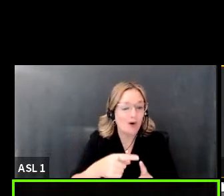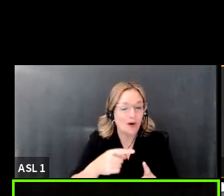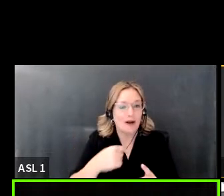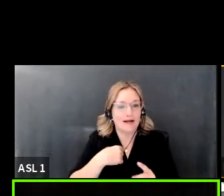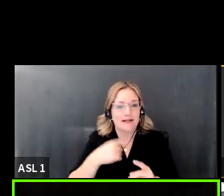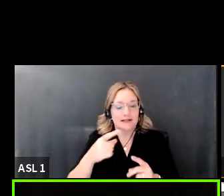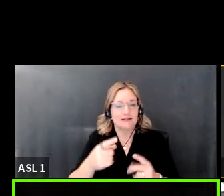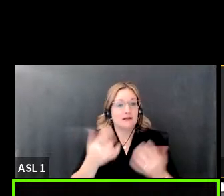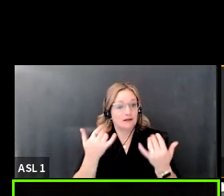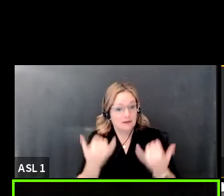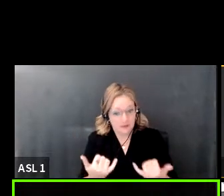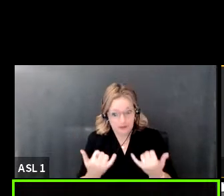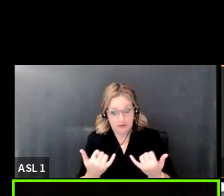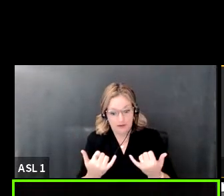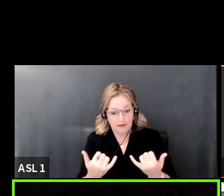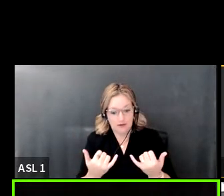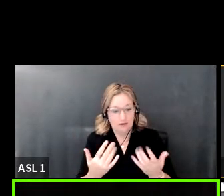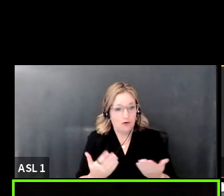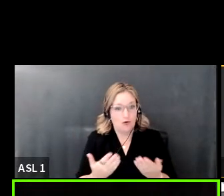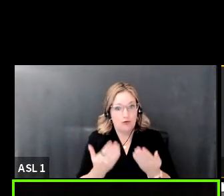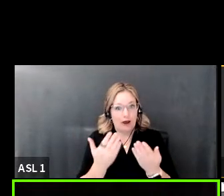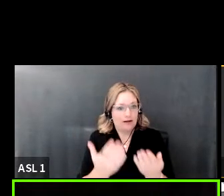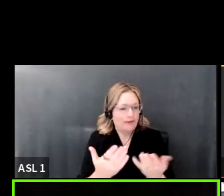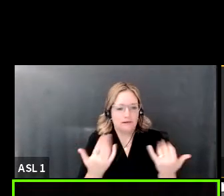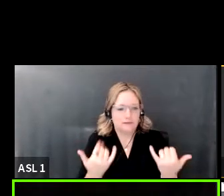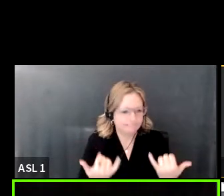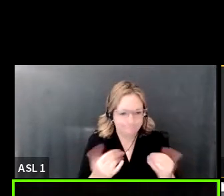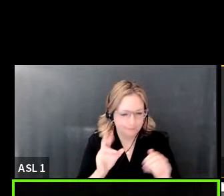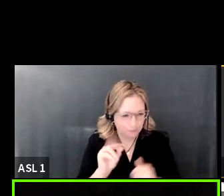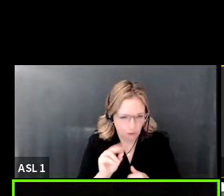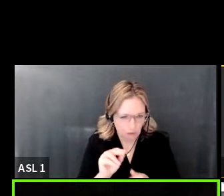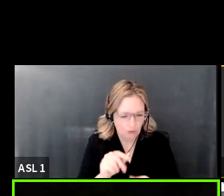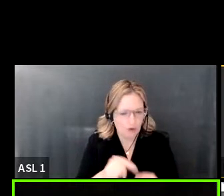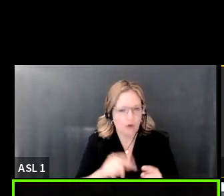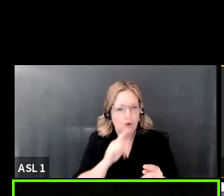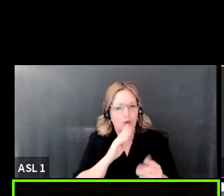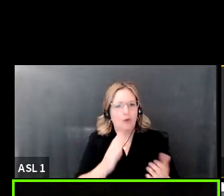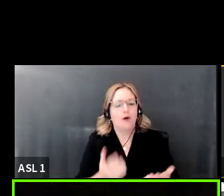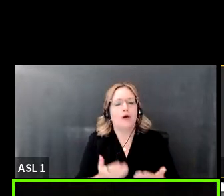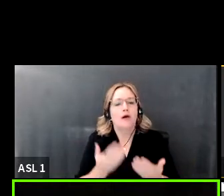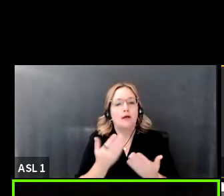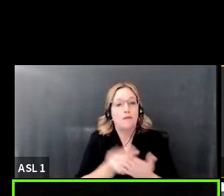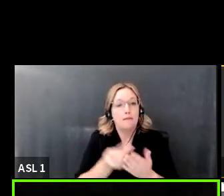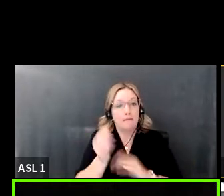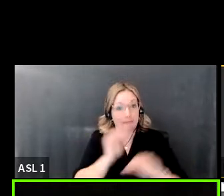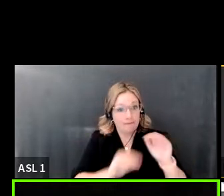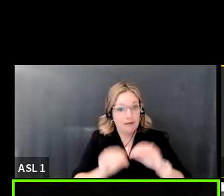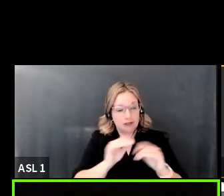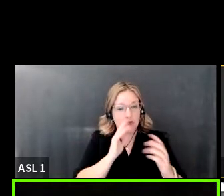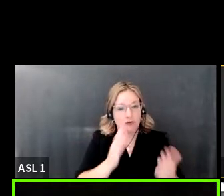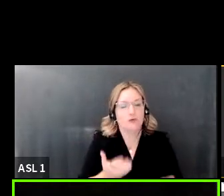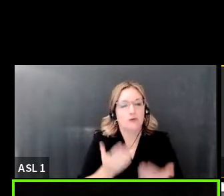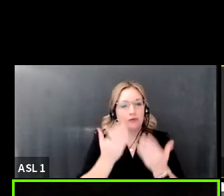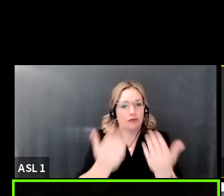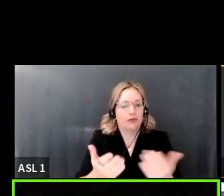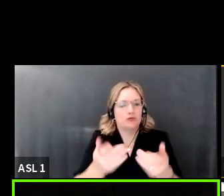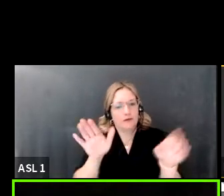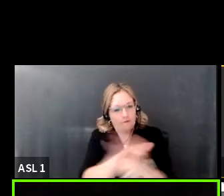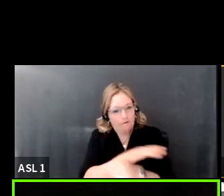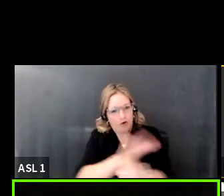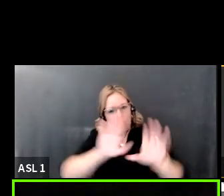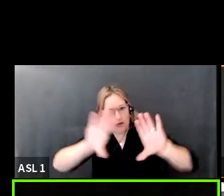to bring forward without any recommendation we're just going to bring forward the budget to the full group